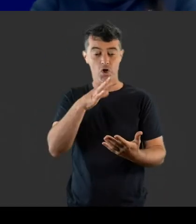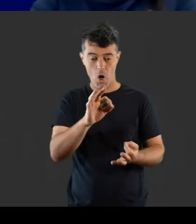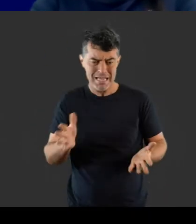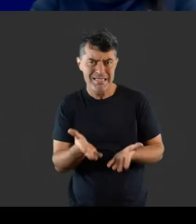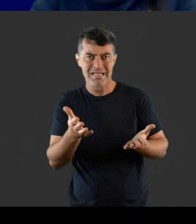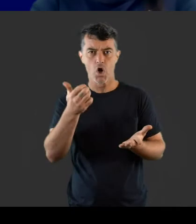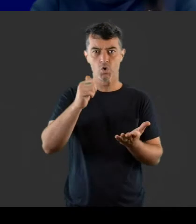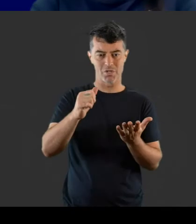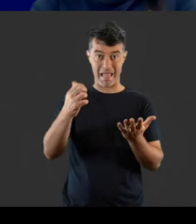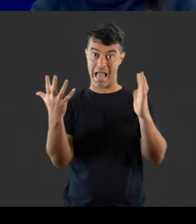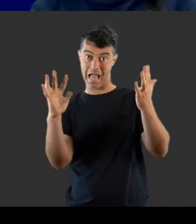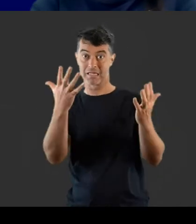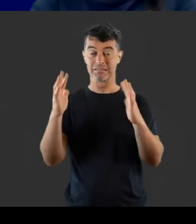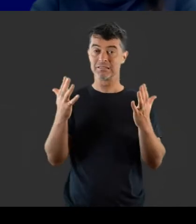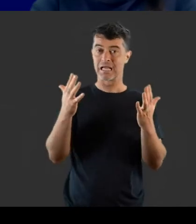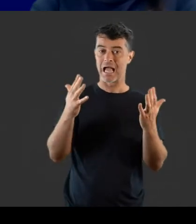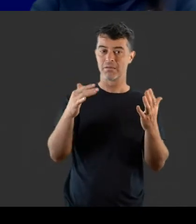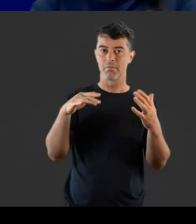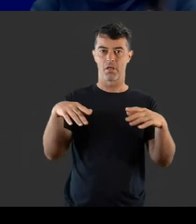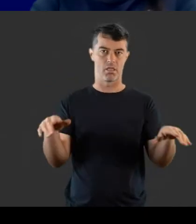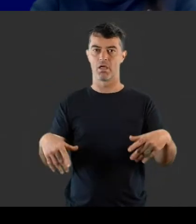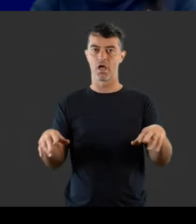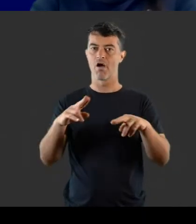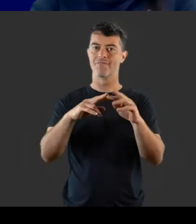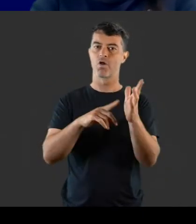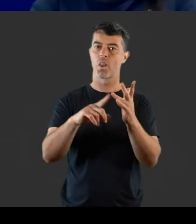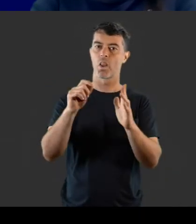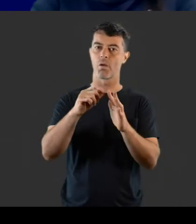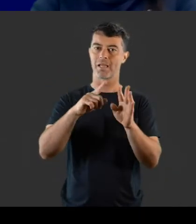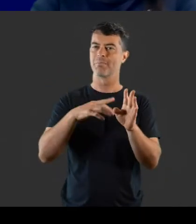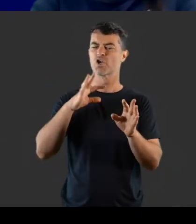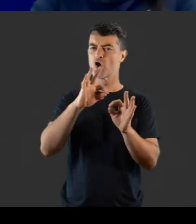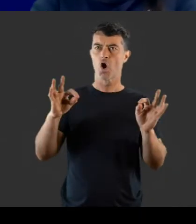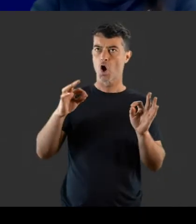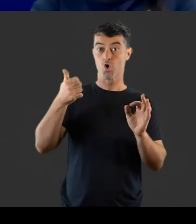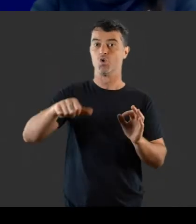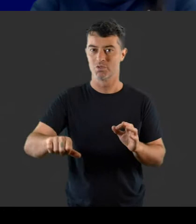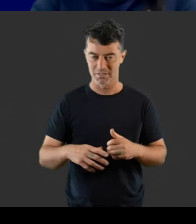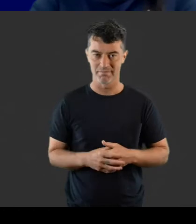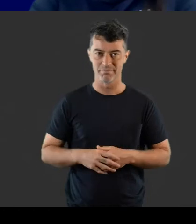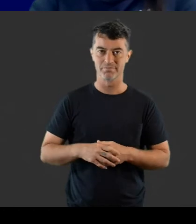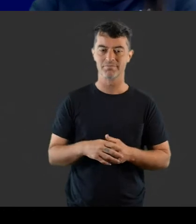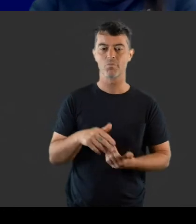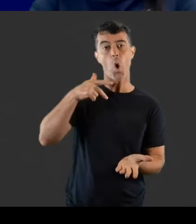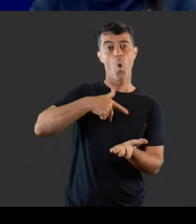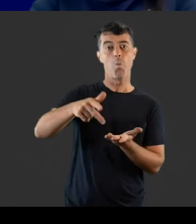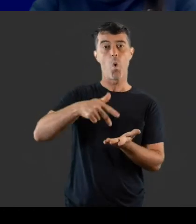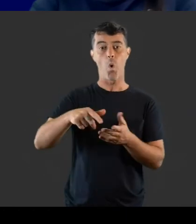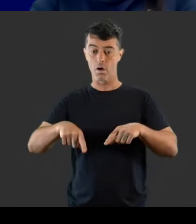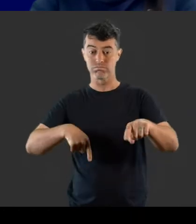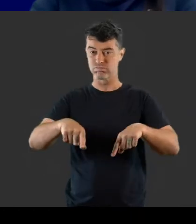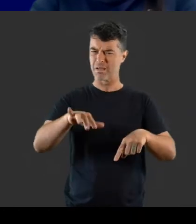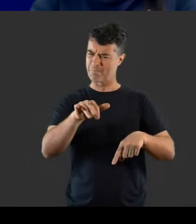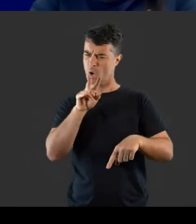not encouraged to make use of their hands may be floppy due to underuse. The child's walking